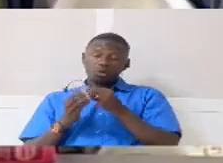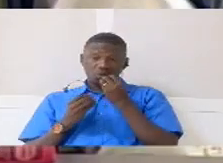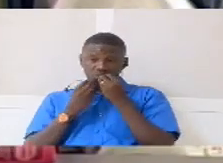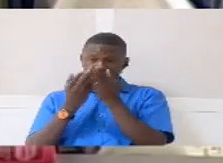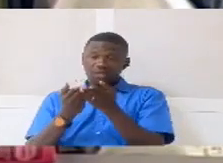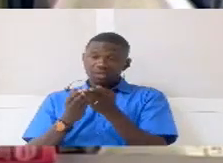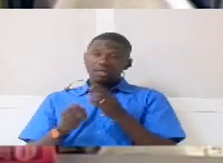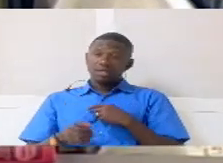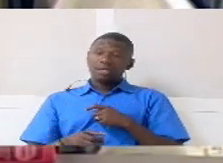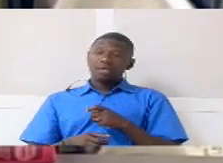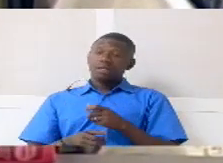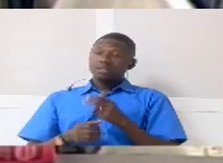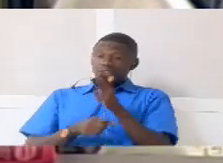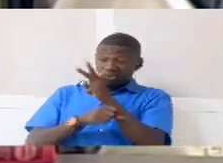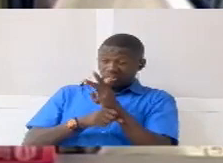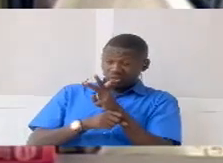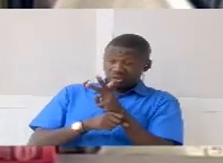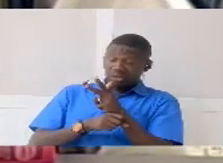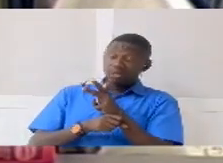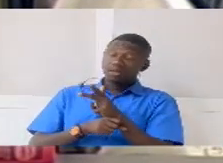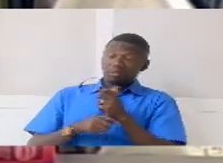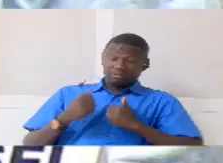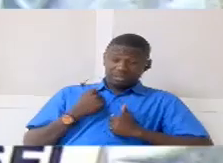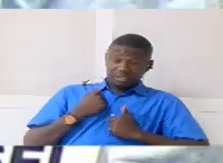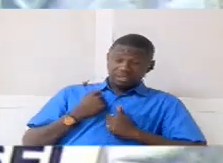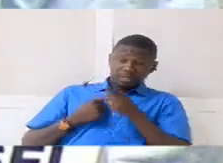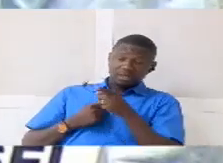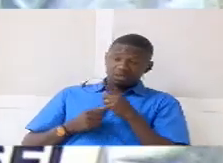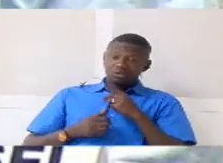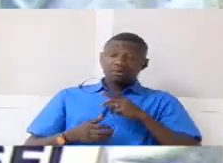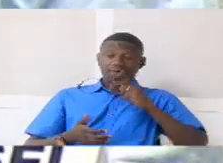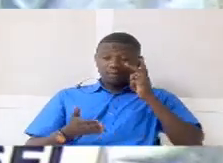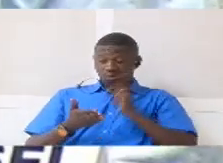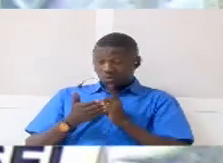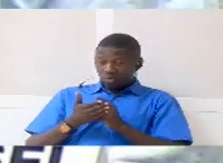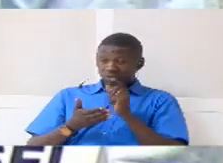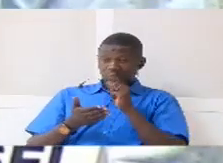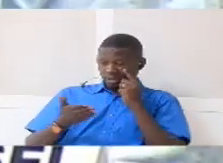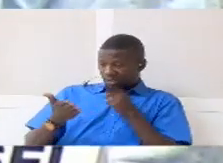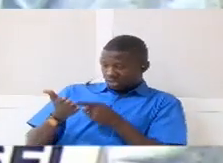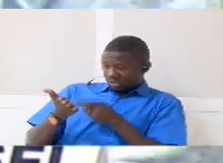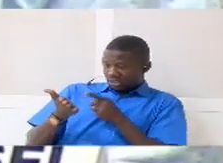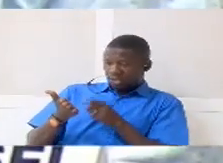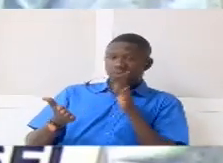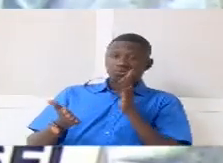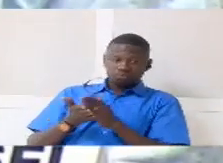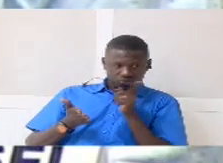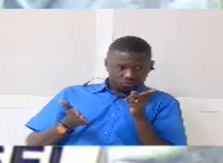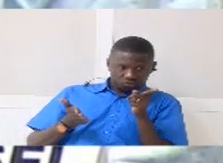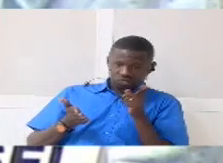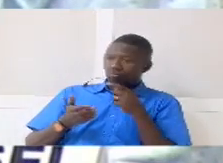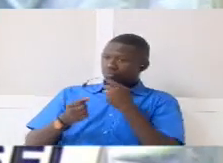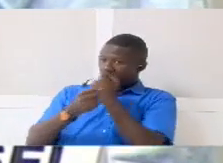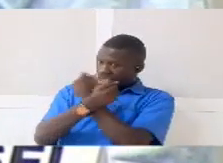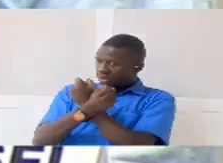shall verify that the prisoner is the person named in the warrant or order and that such warrant